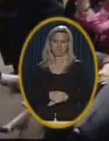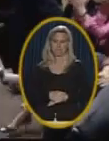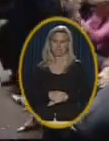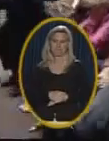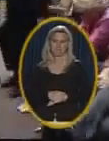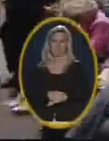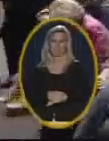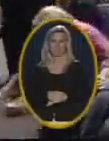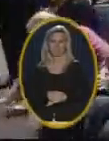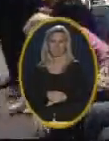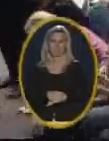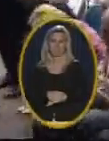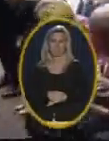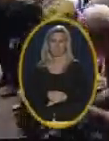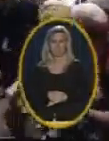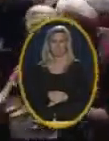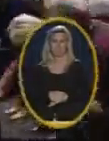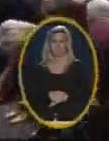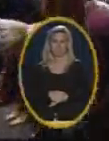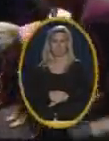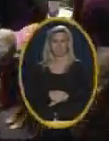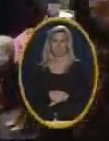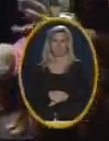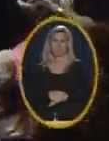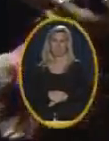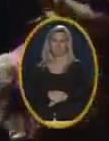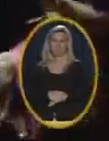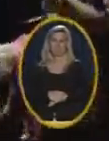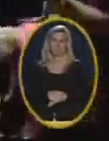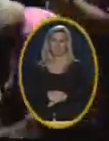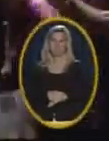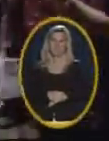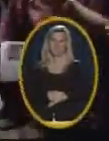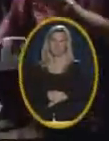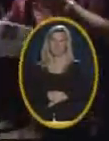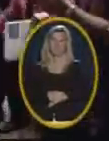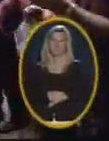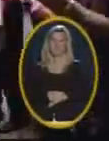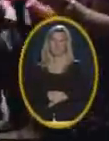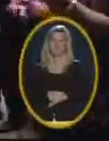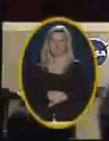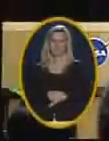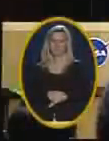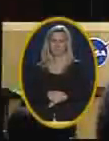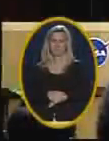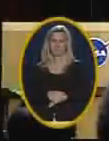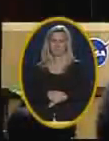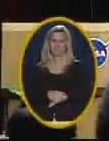Thank you very much.